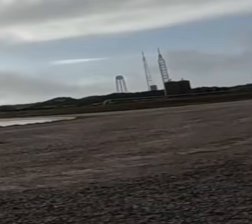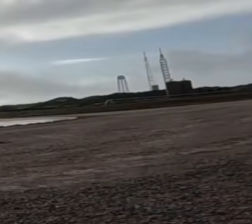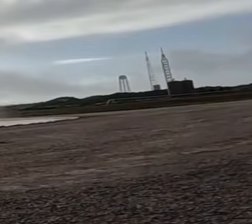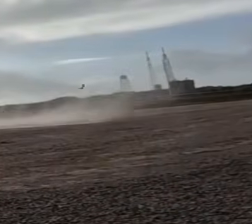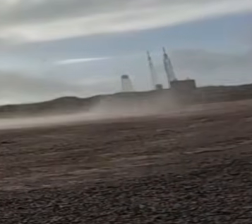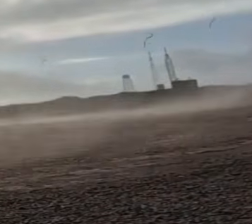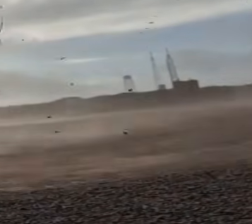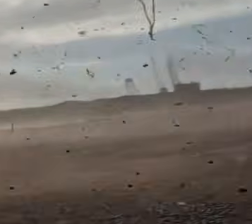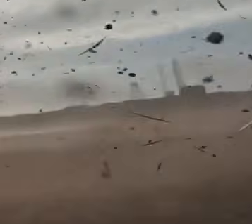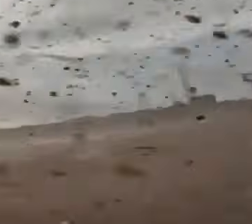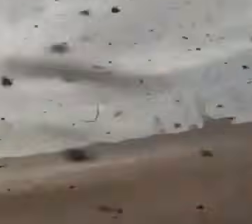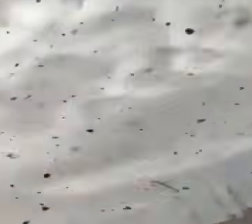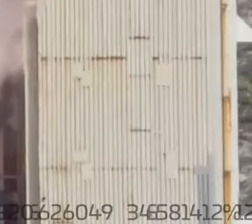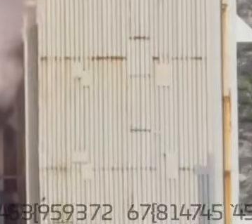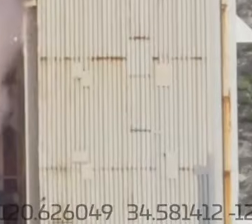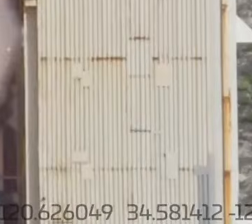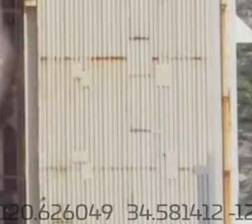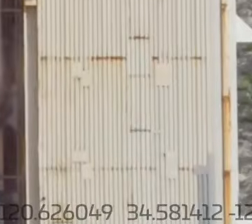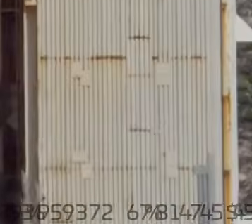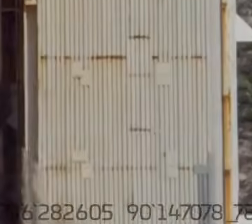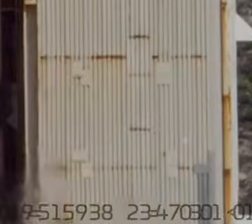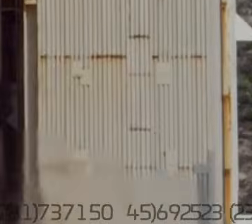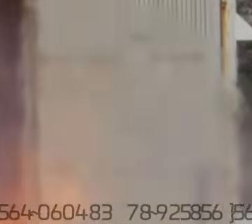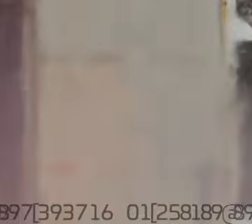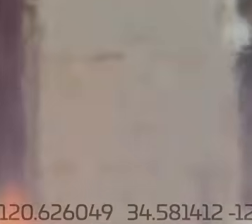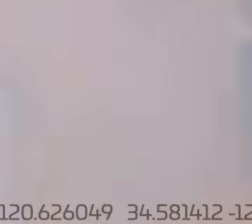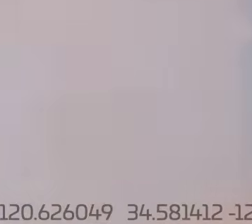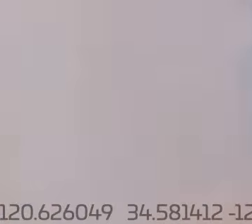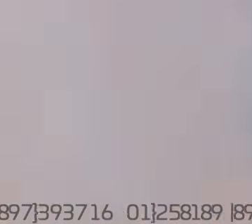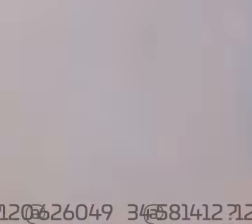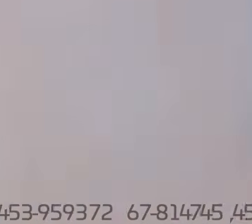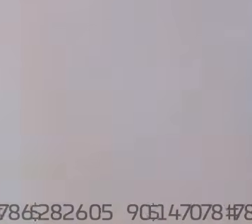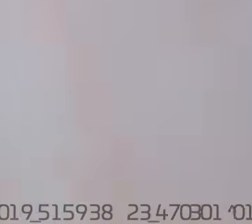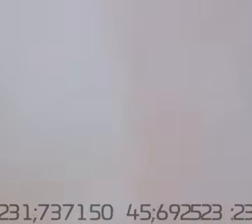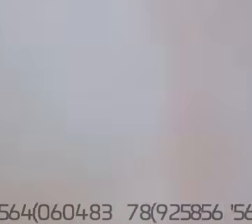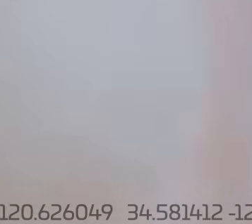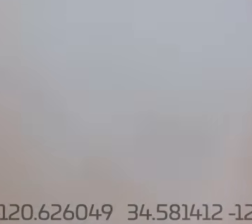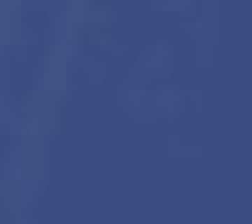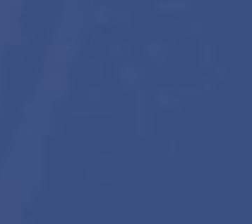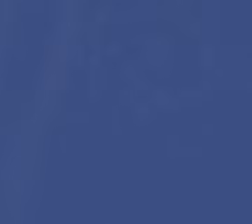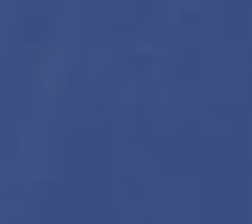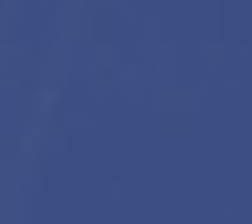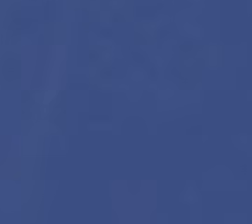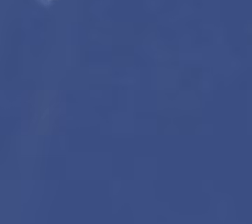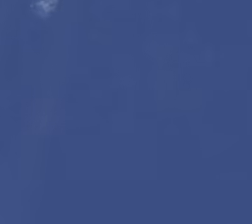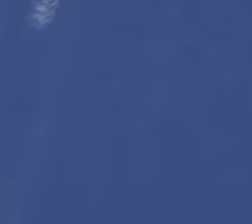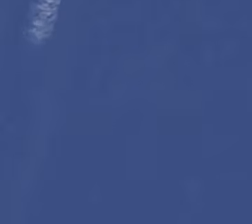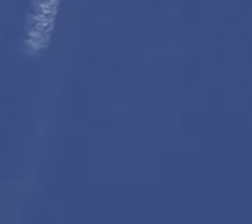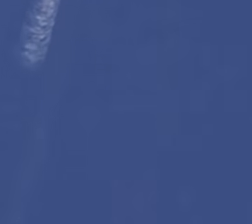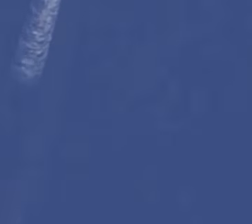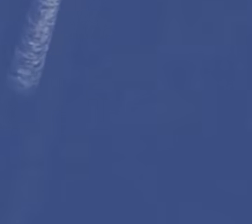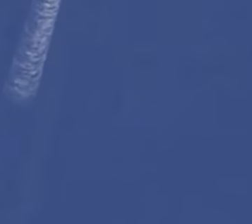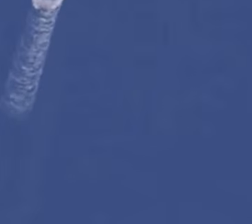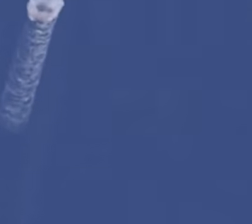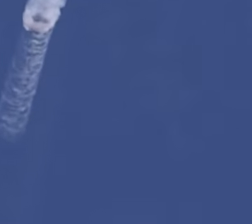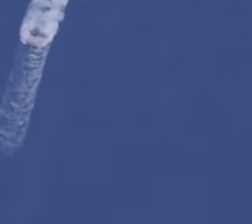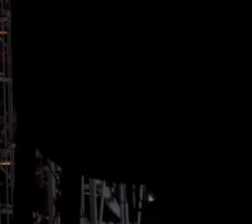Yes! Tango down to nominal. Flight downside, speed off. Bring in, speed off.